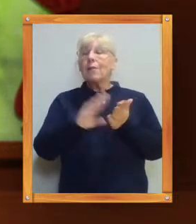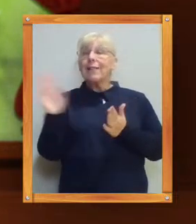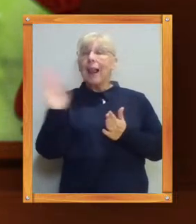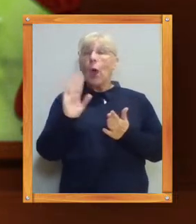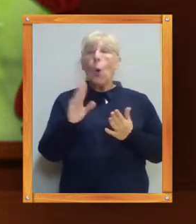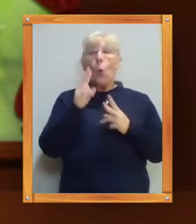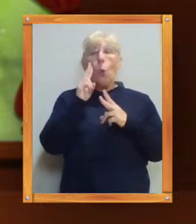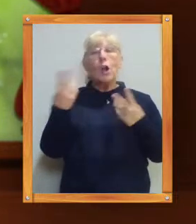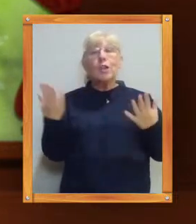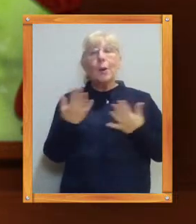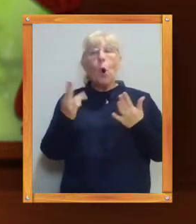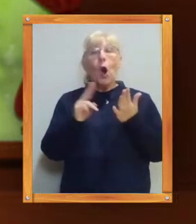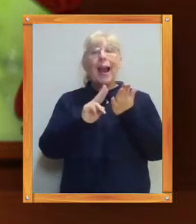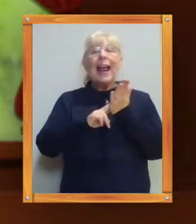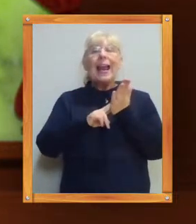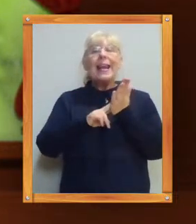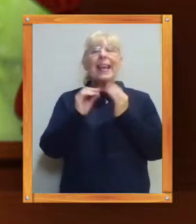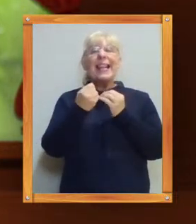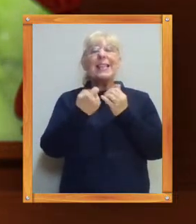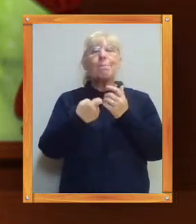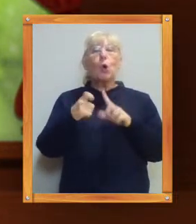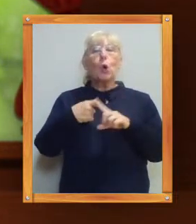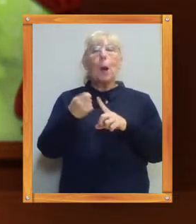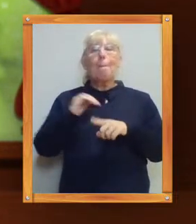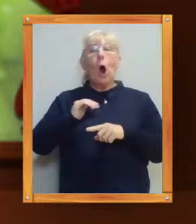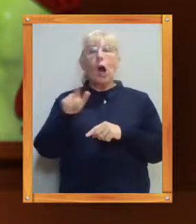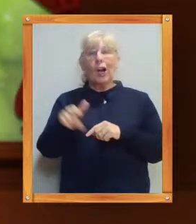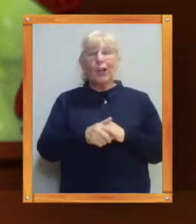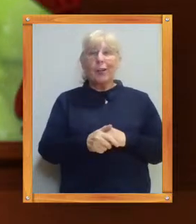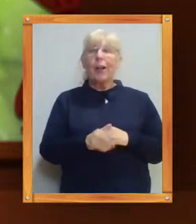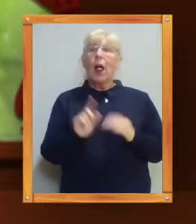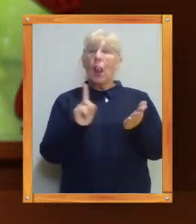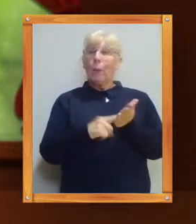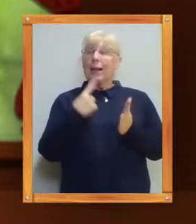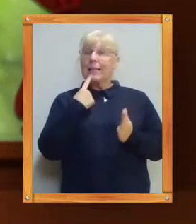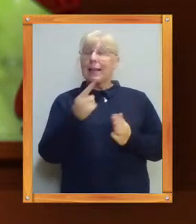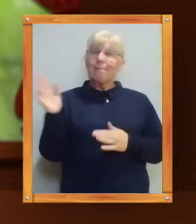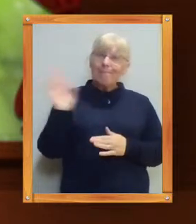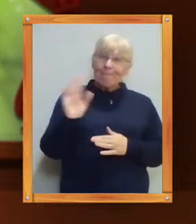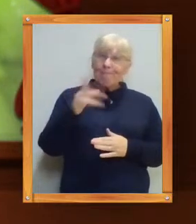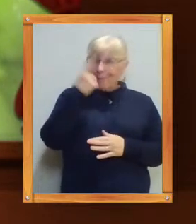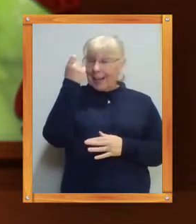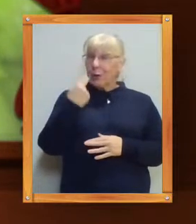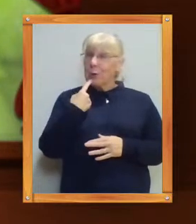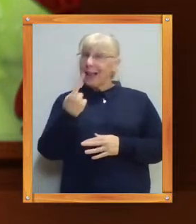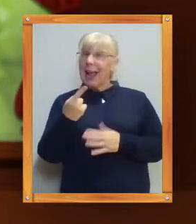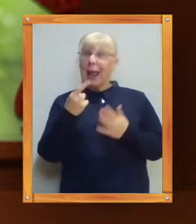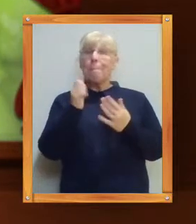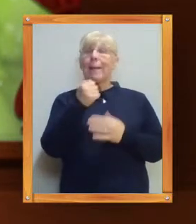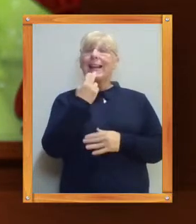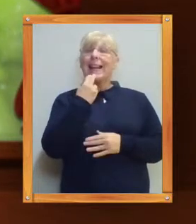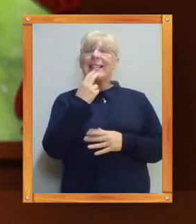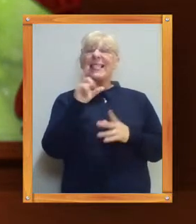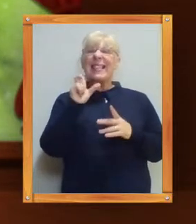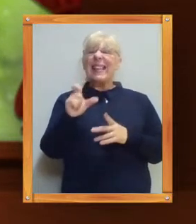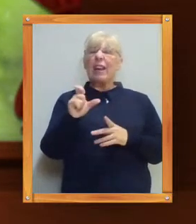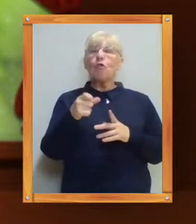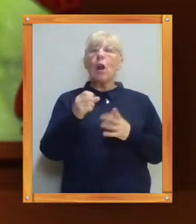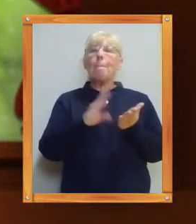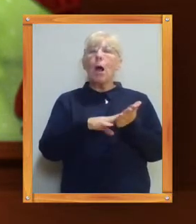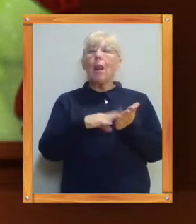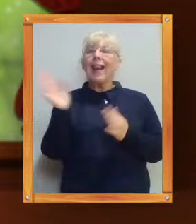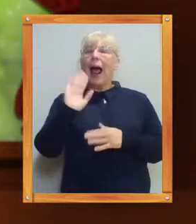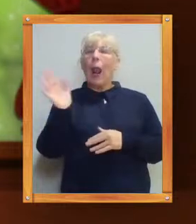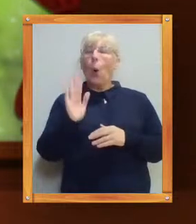tonight, from Louise. Michelle Mullins been in touch. Can you say hello to my niece, Kierna Mullen from Michelle, and also hi to my